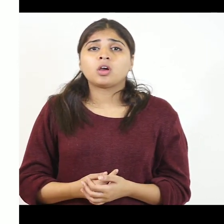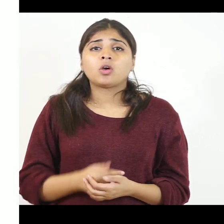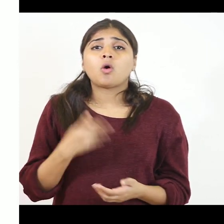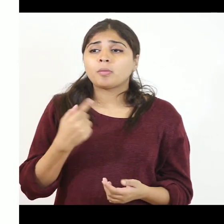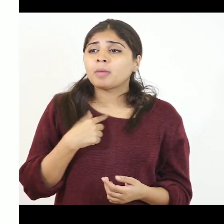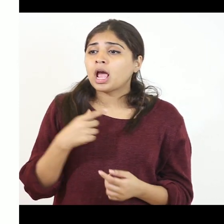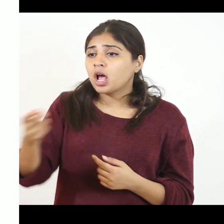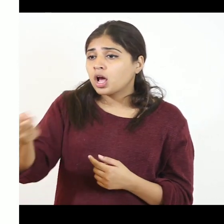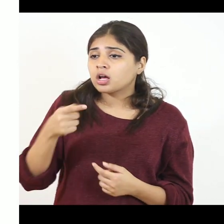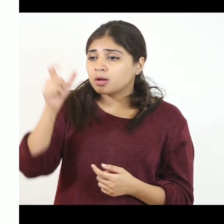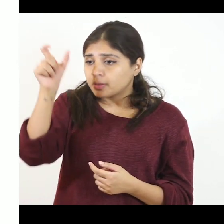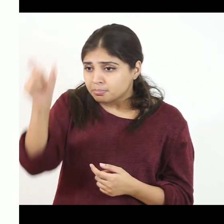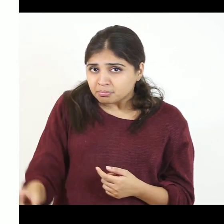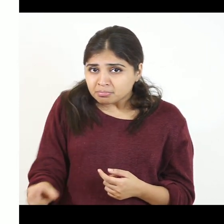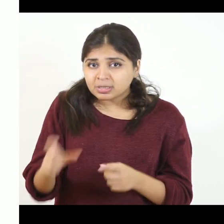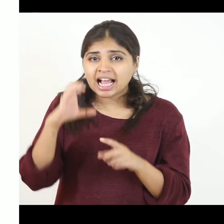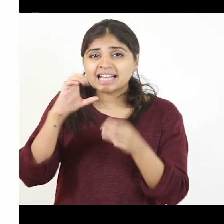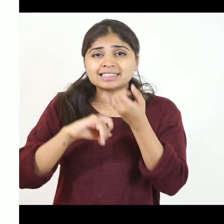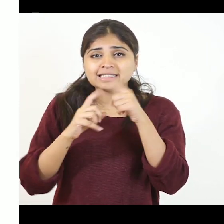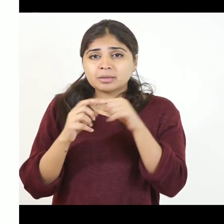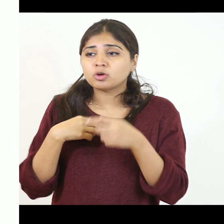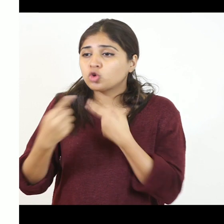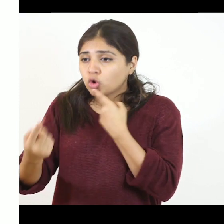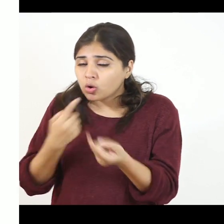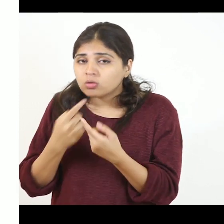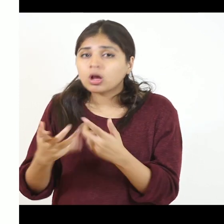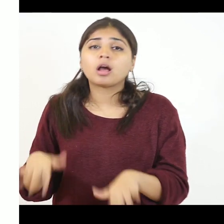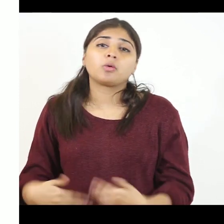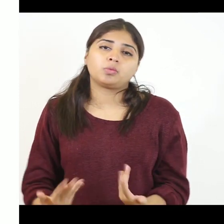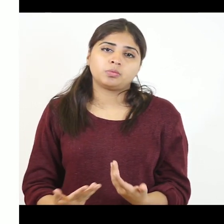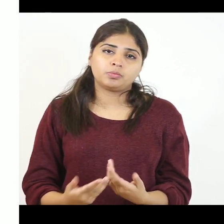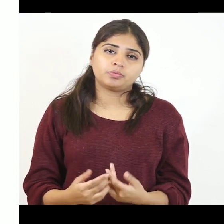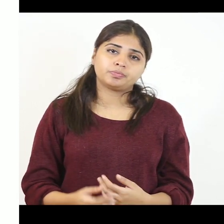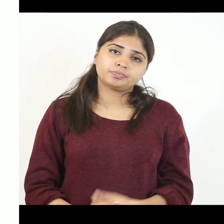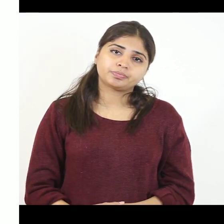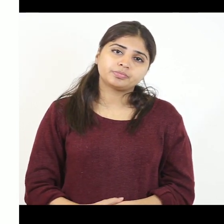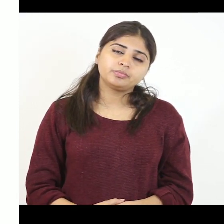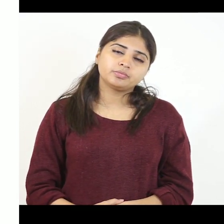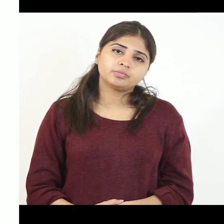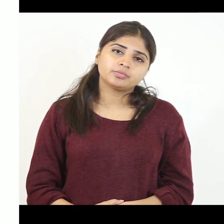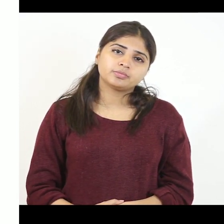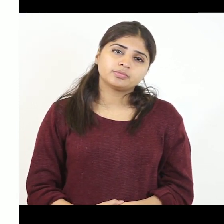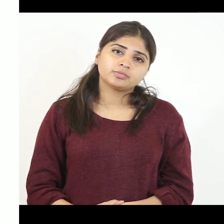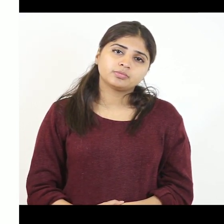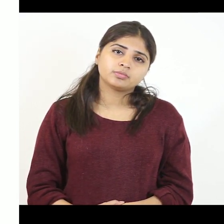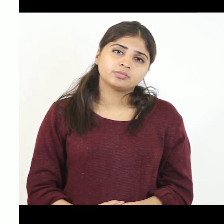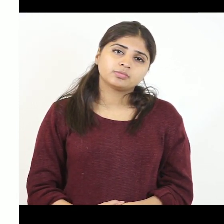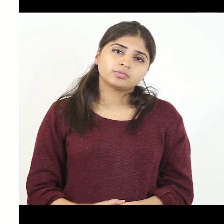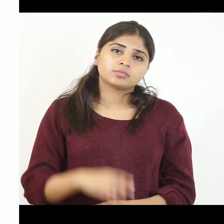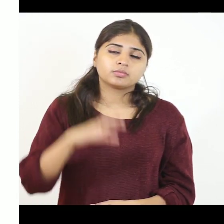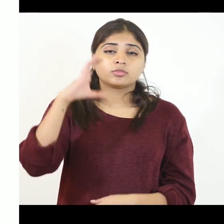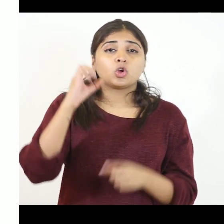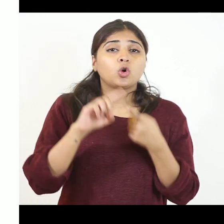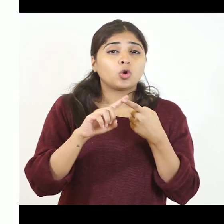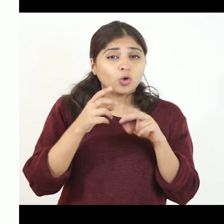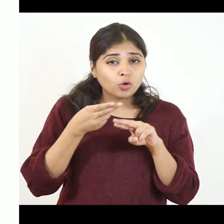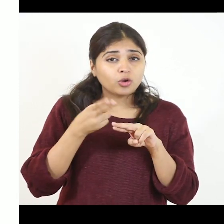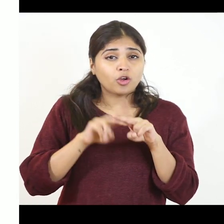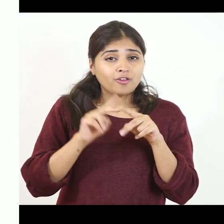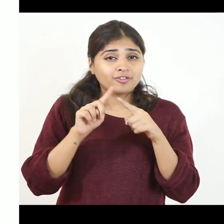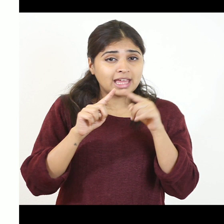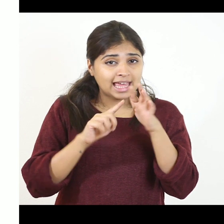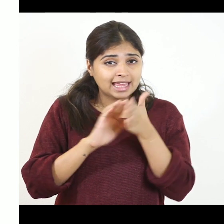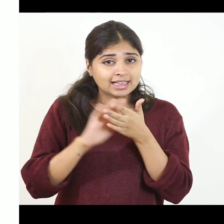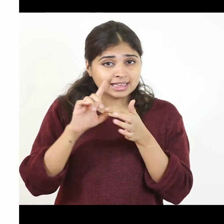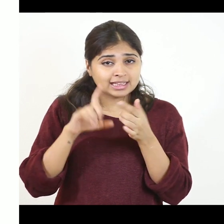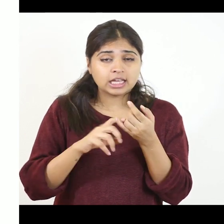way you deal with the data of the customer, etc. The code of ethics for each facet of